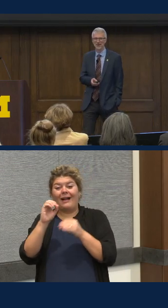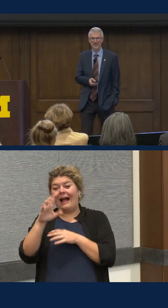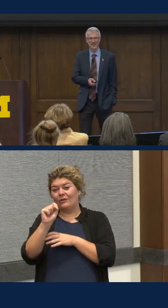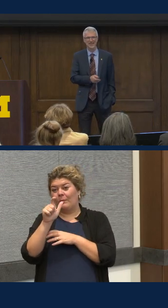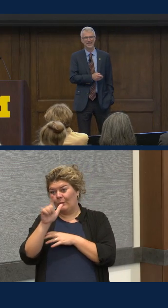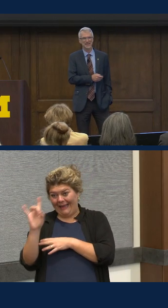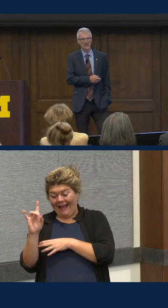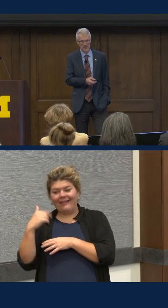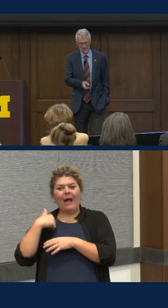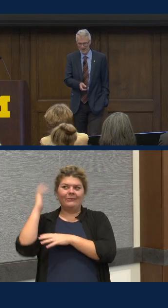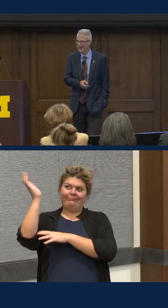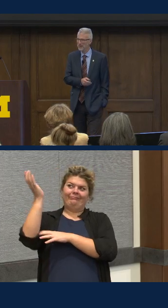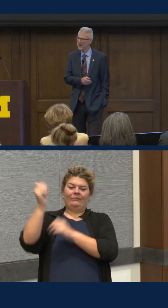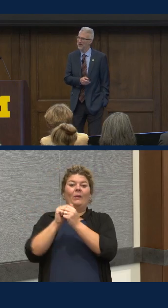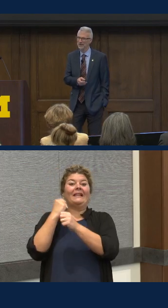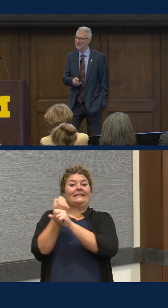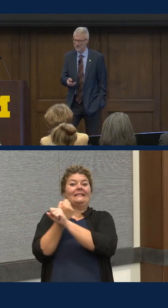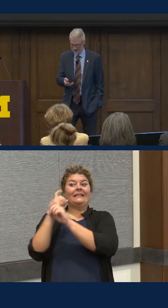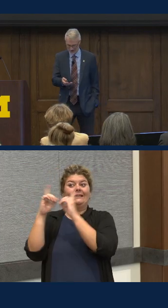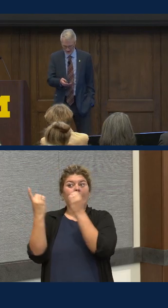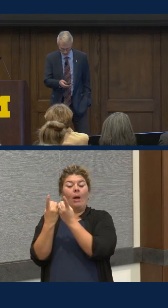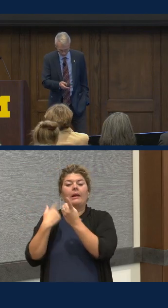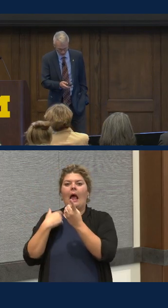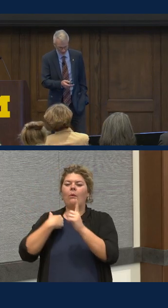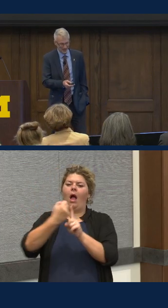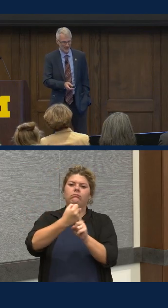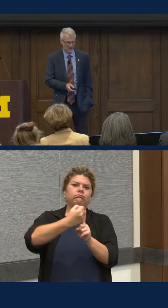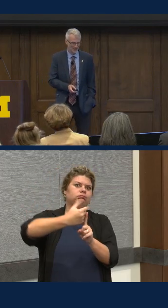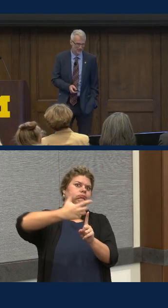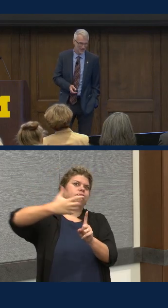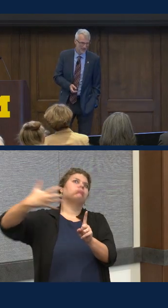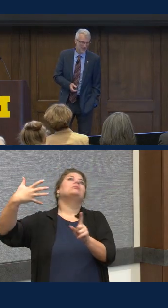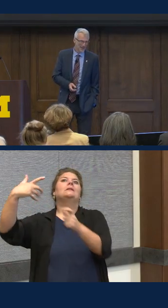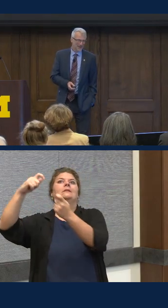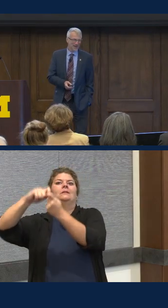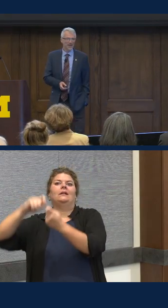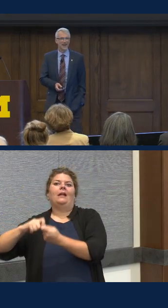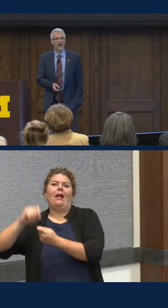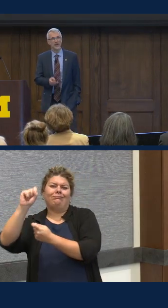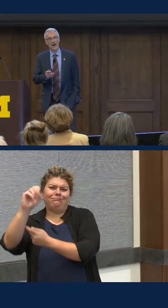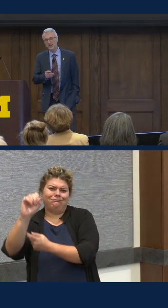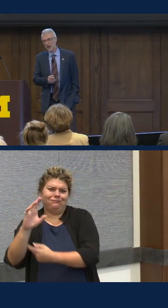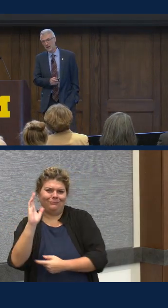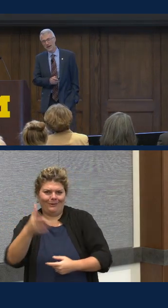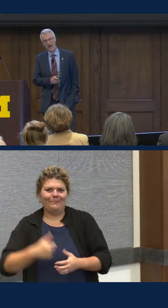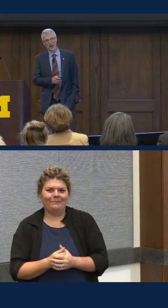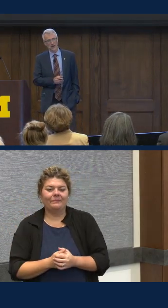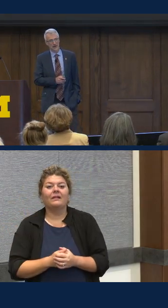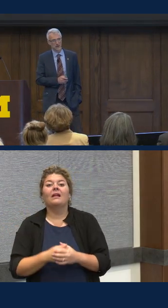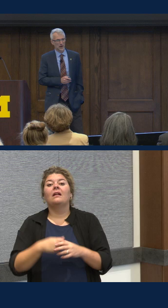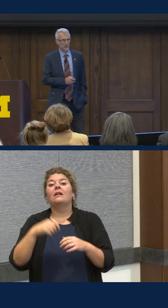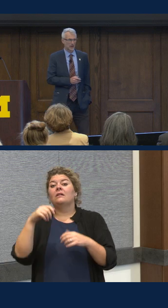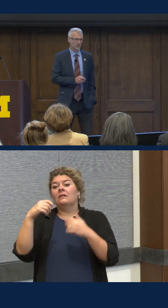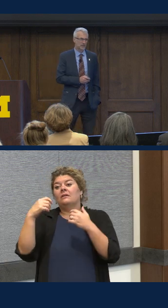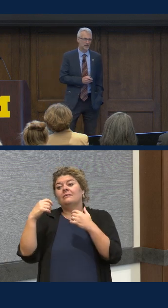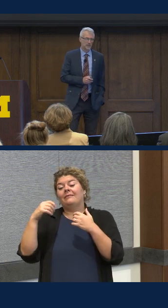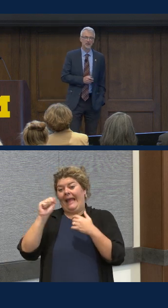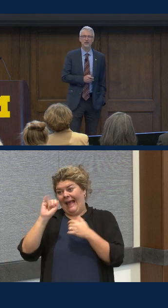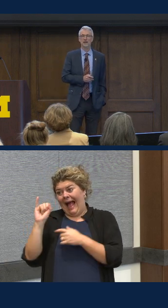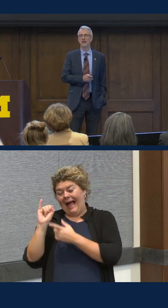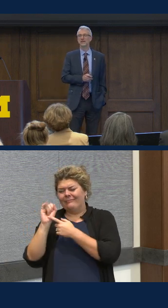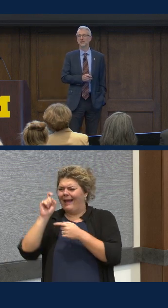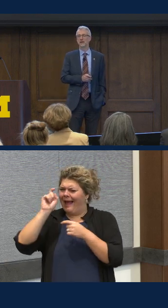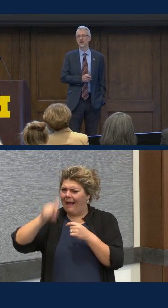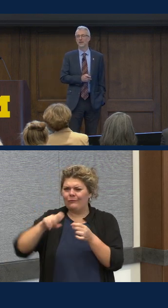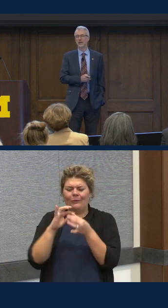a seminar in the statistics department where I will give the gory details. All right, and a talk on AI would also not be complete if we